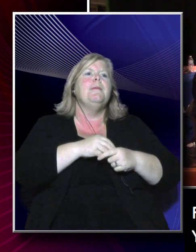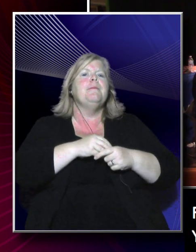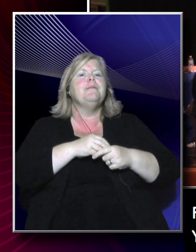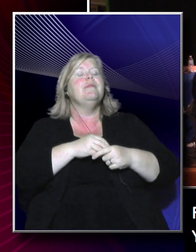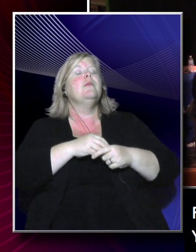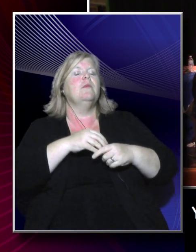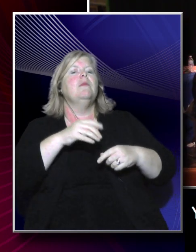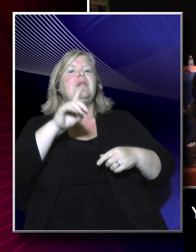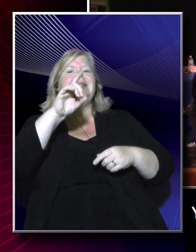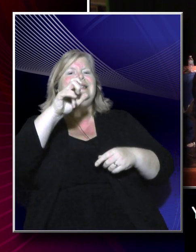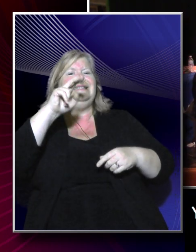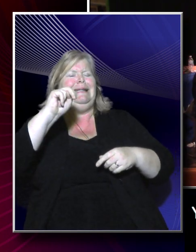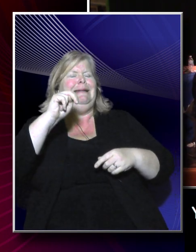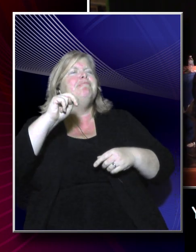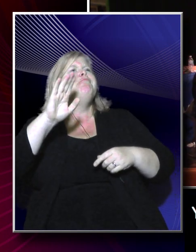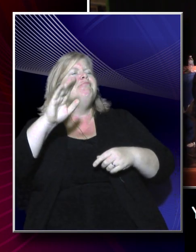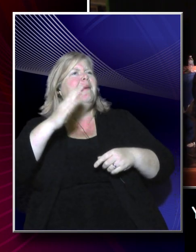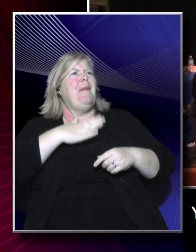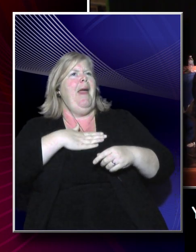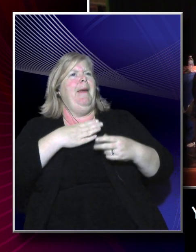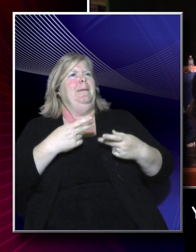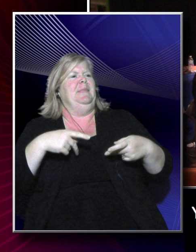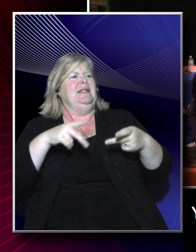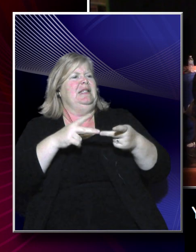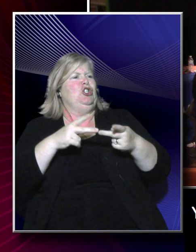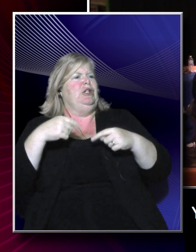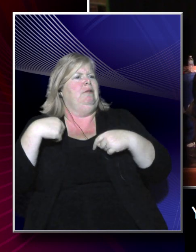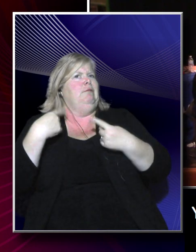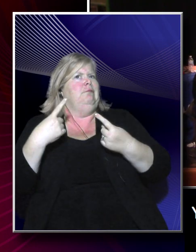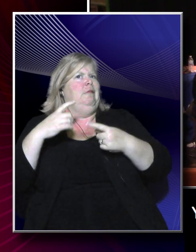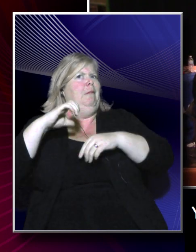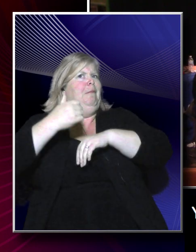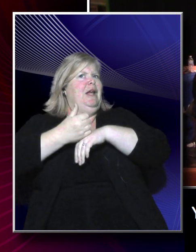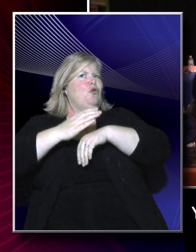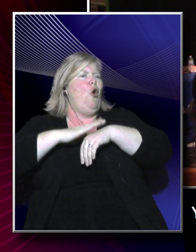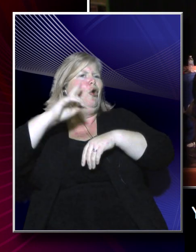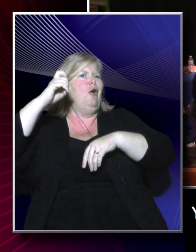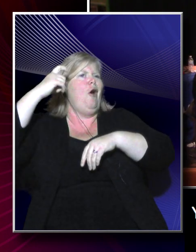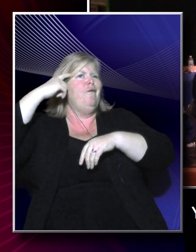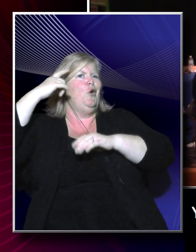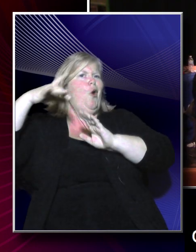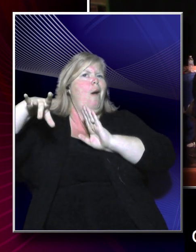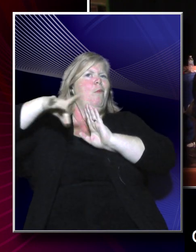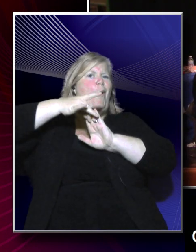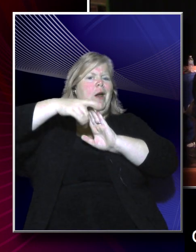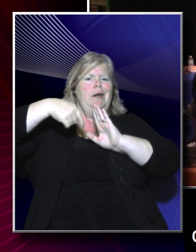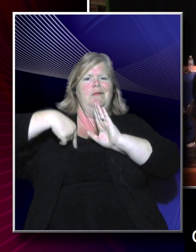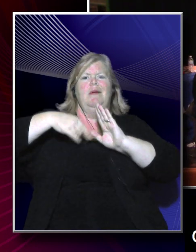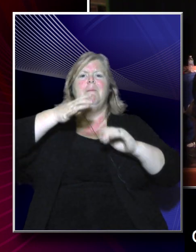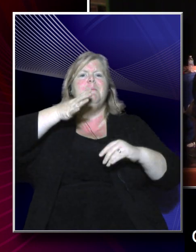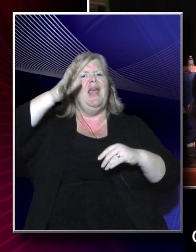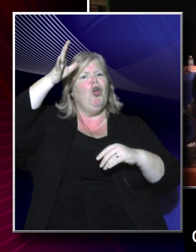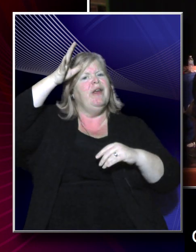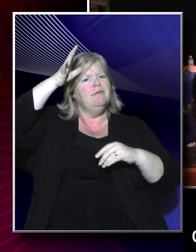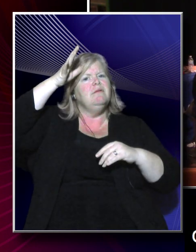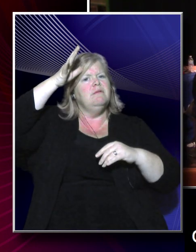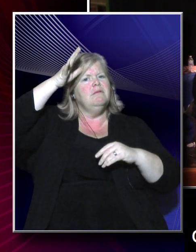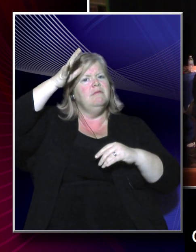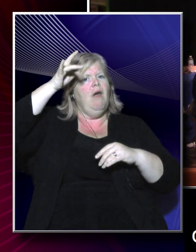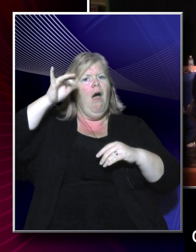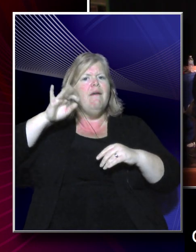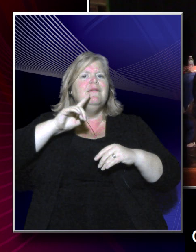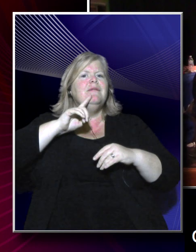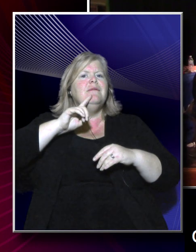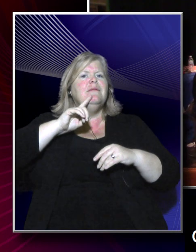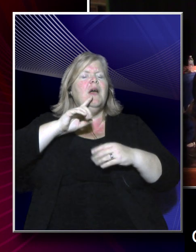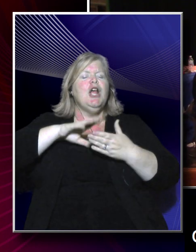Sure. I believe my position based on the governor's appointment is as a parent and of a student who's deaf.